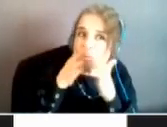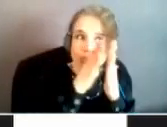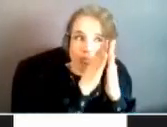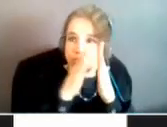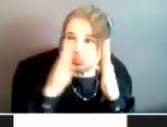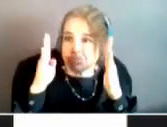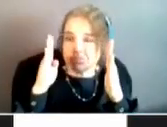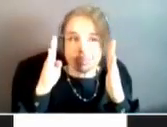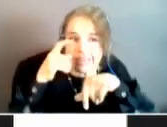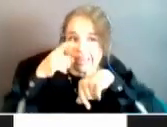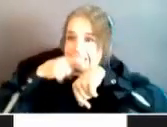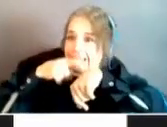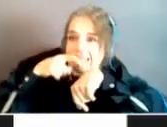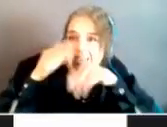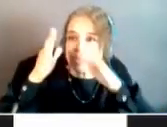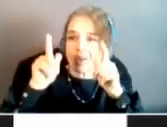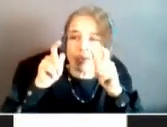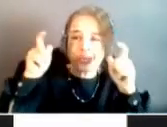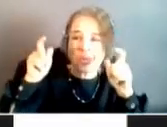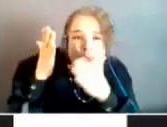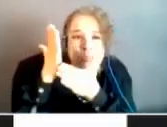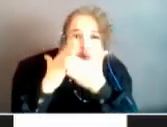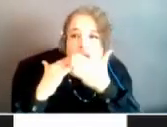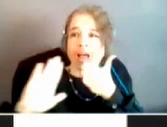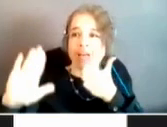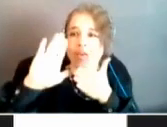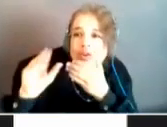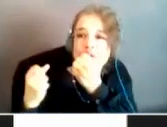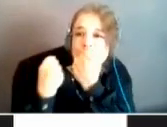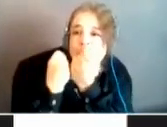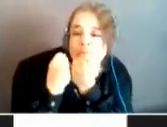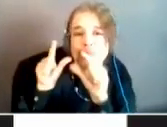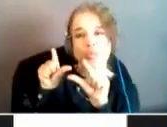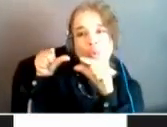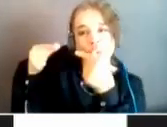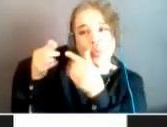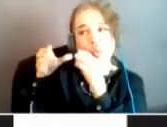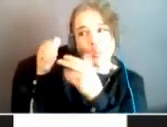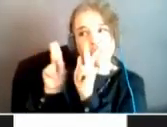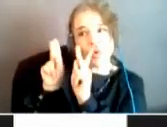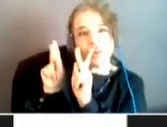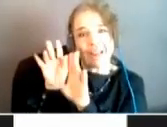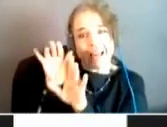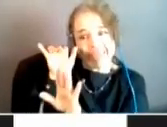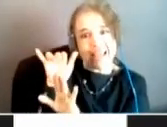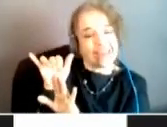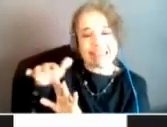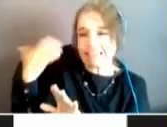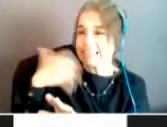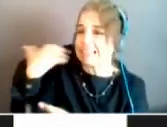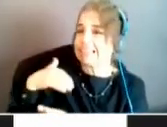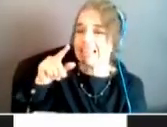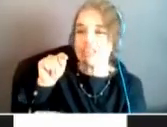time, she lost, a huge part of her support system. That is